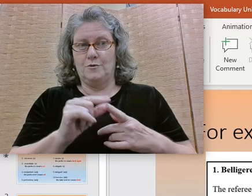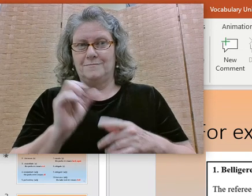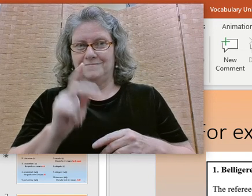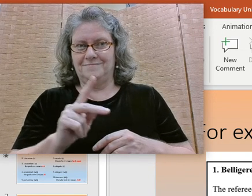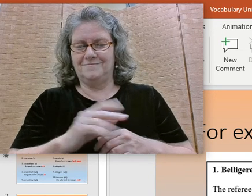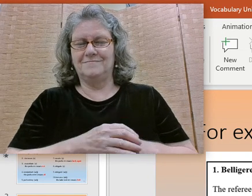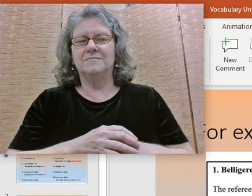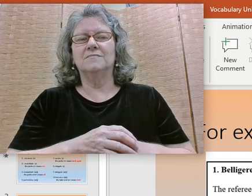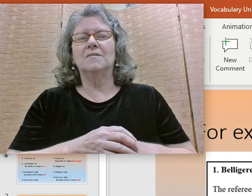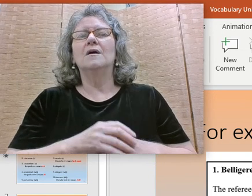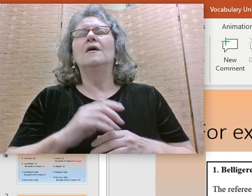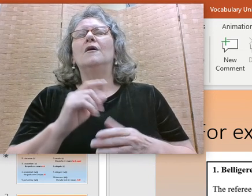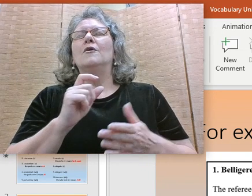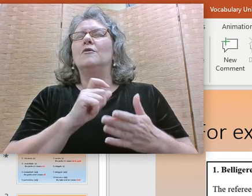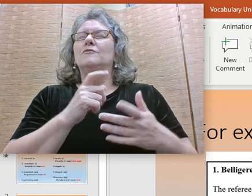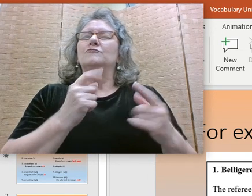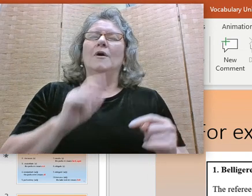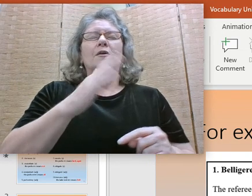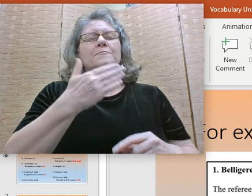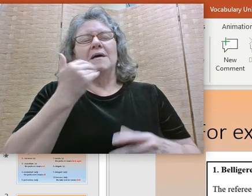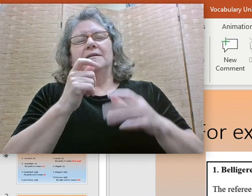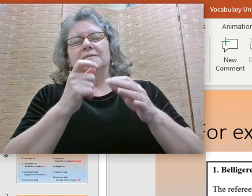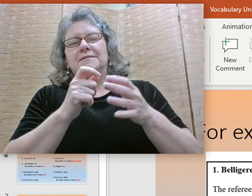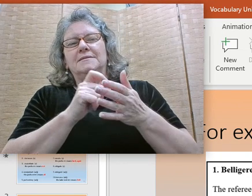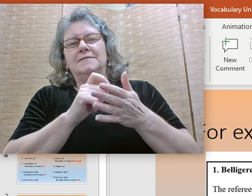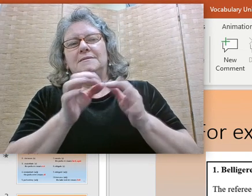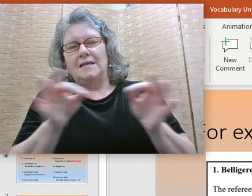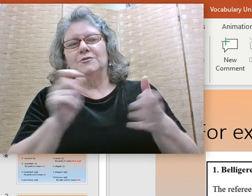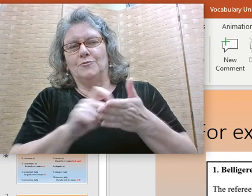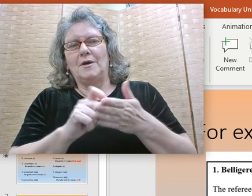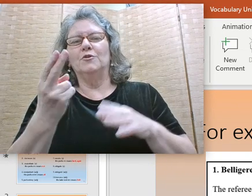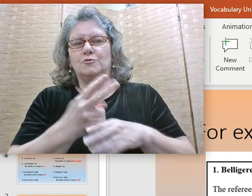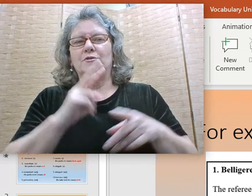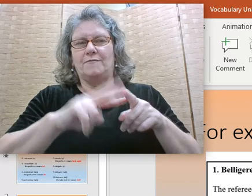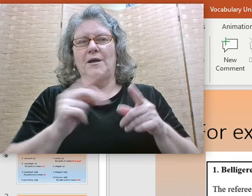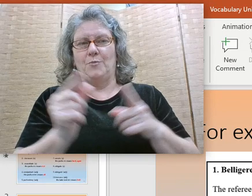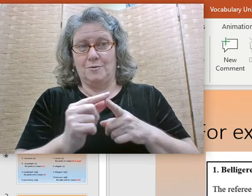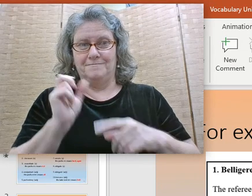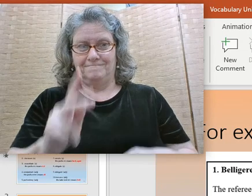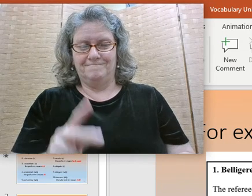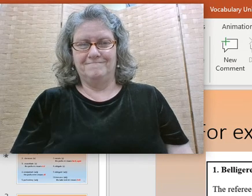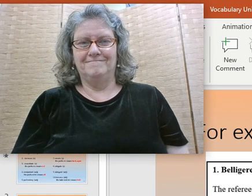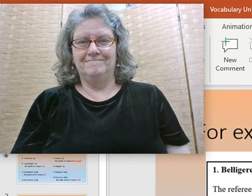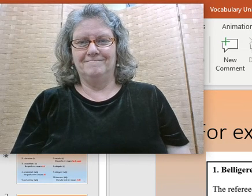so write the absolute best sentence you can using the vocab word.